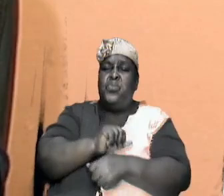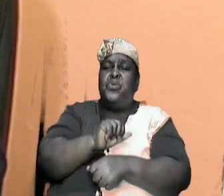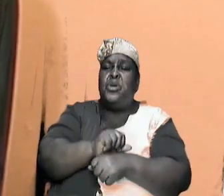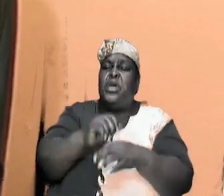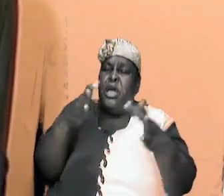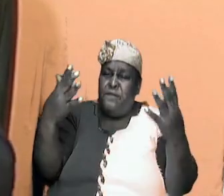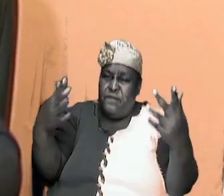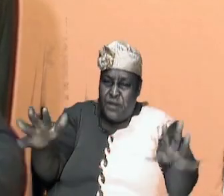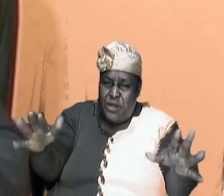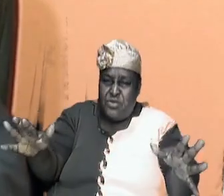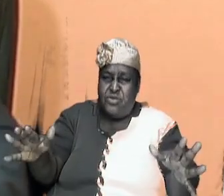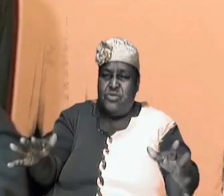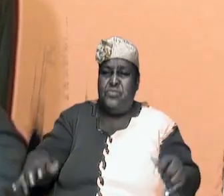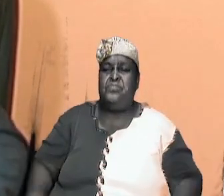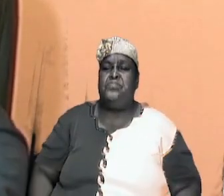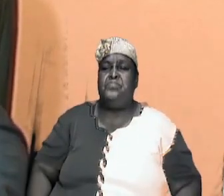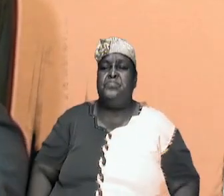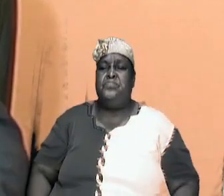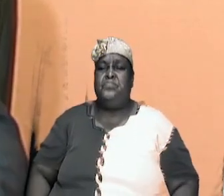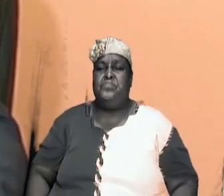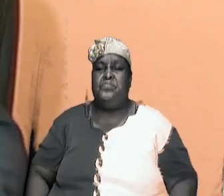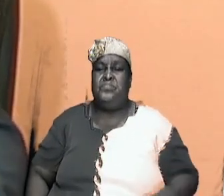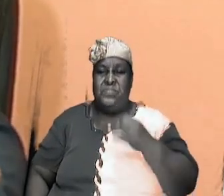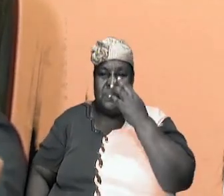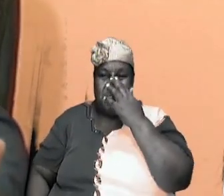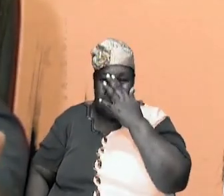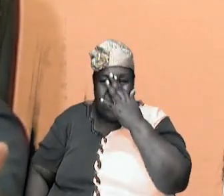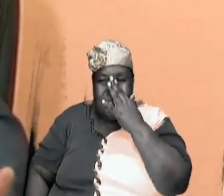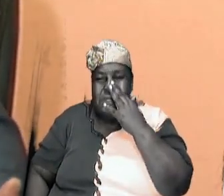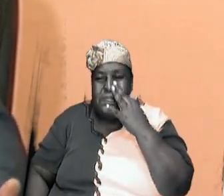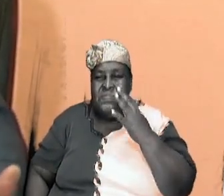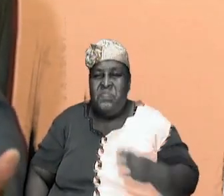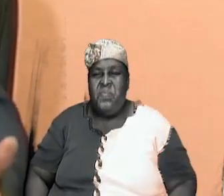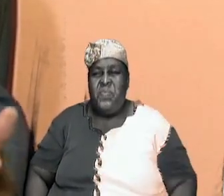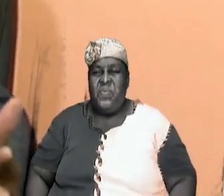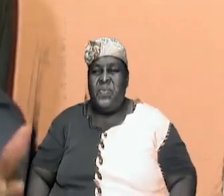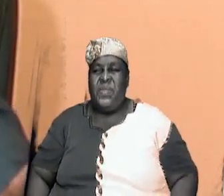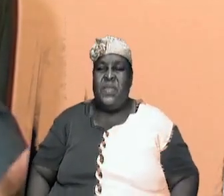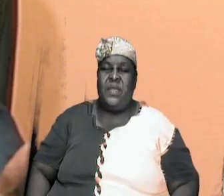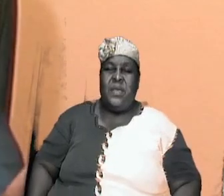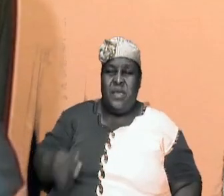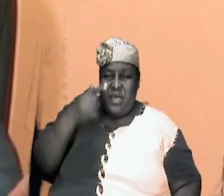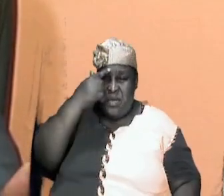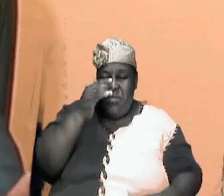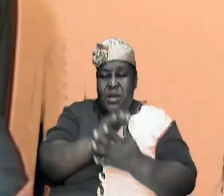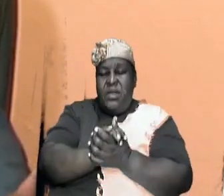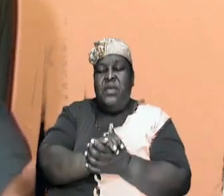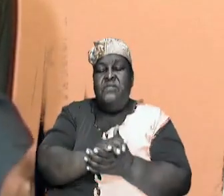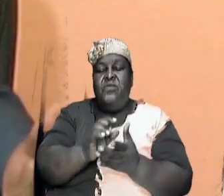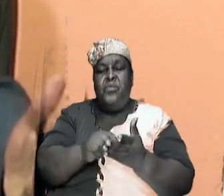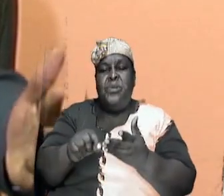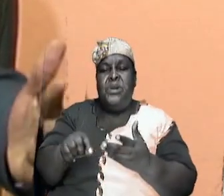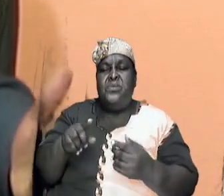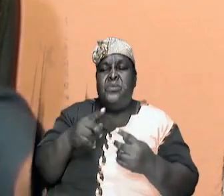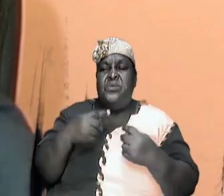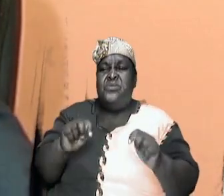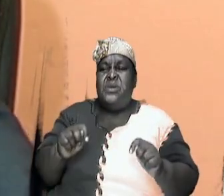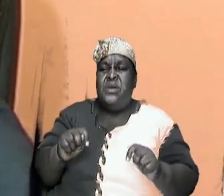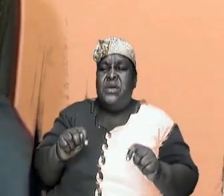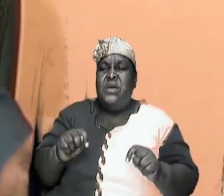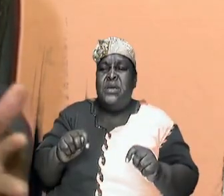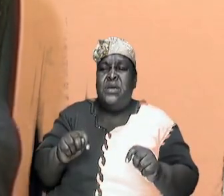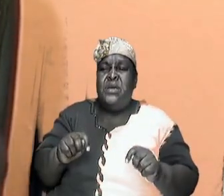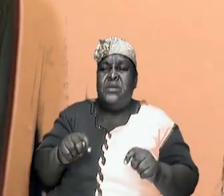another, using some other words. And so I believe the writer was trying to get a